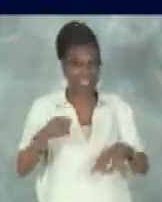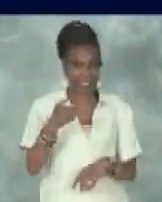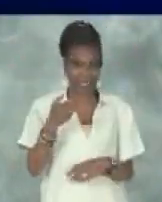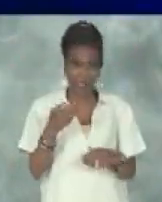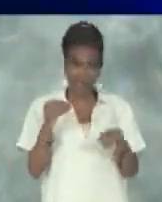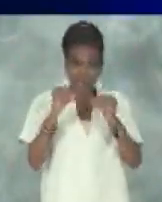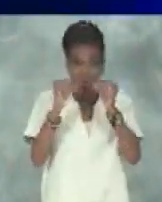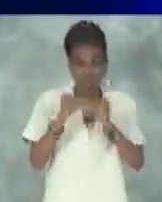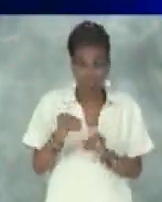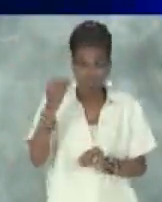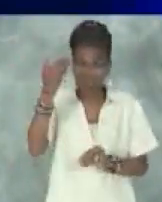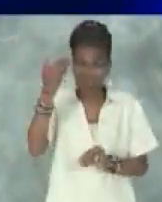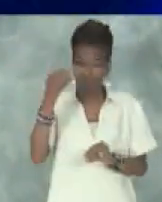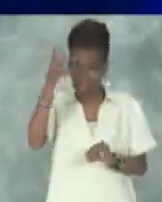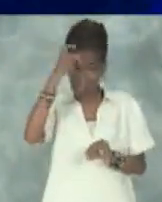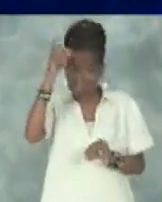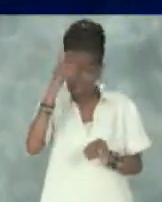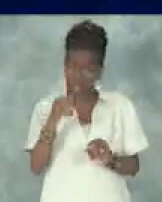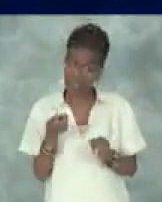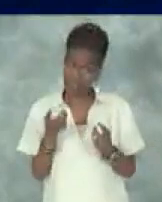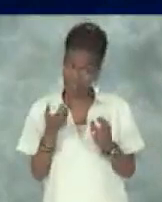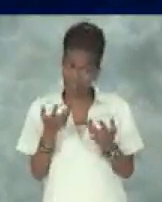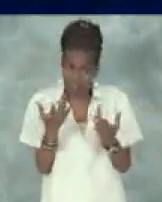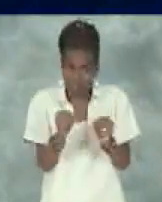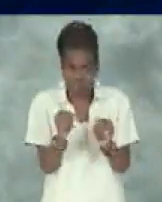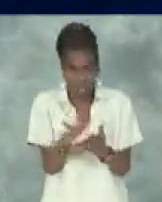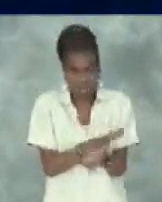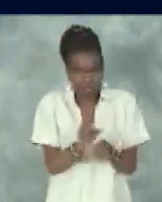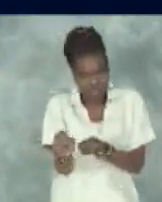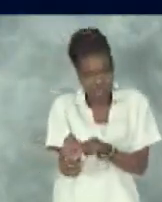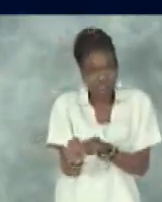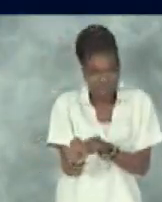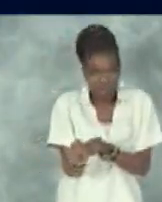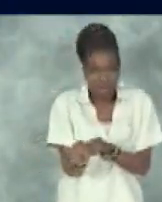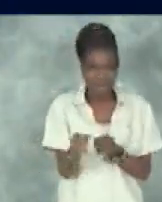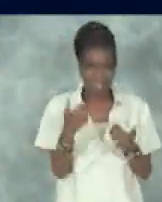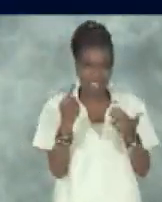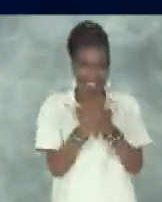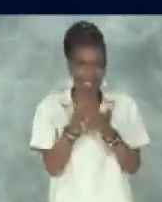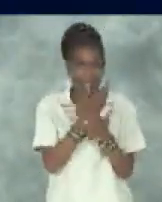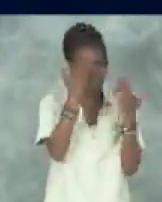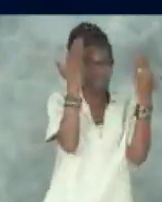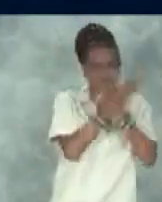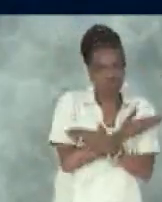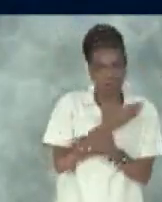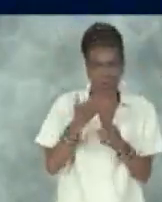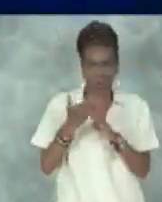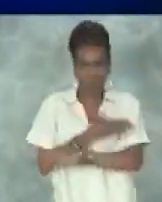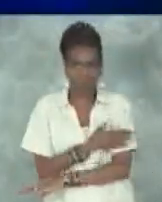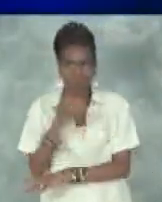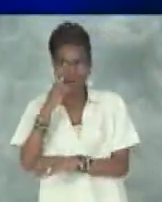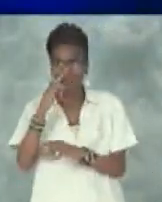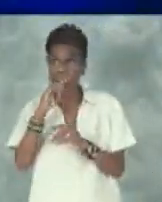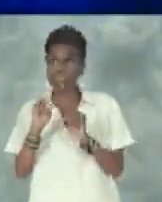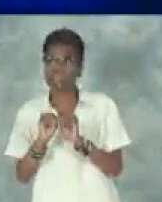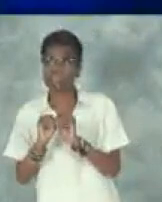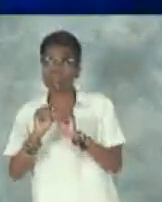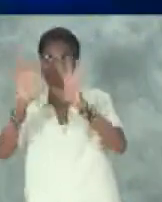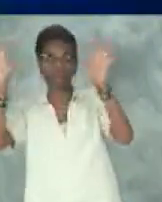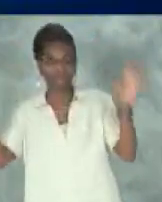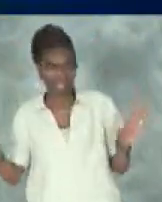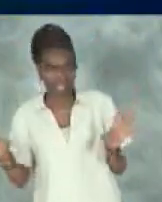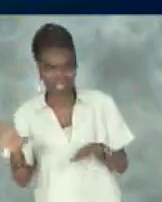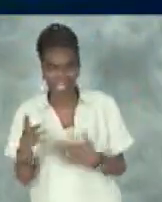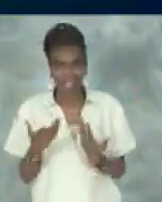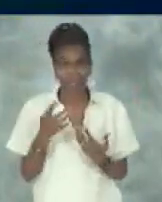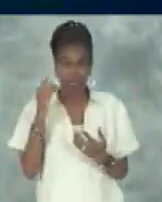under attack. You need to know that it gets dark before the new day. You need to know that when the